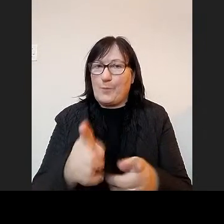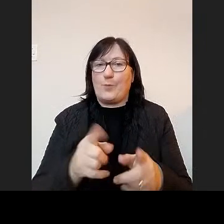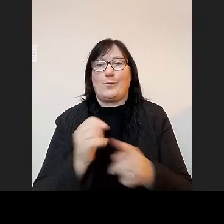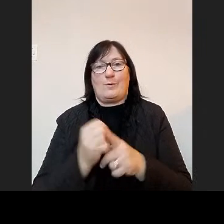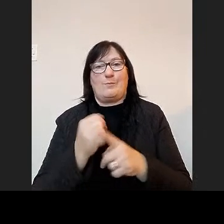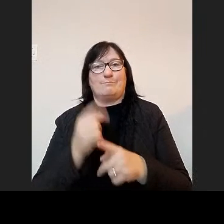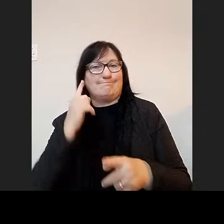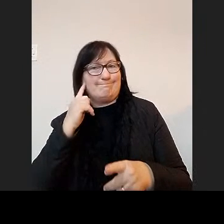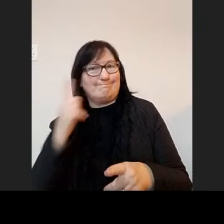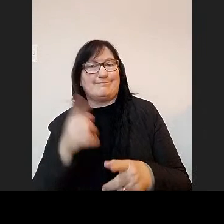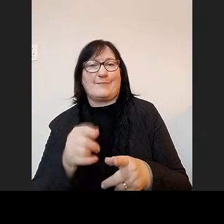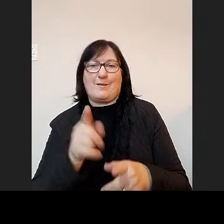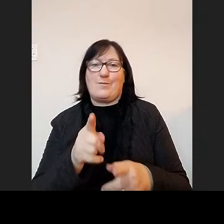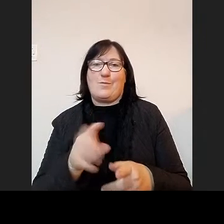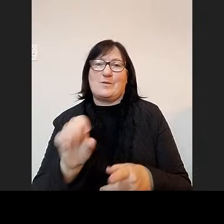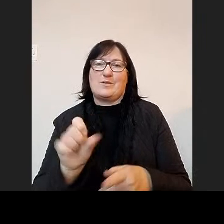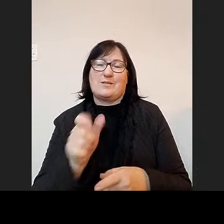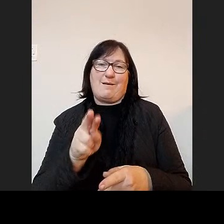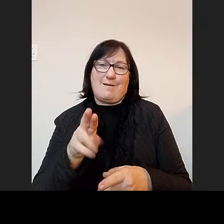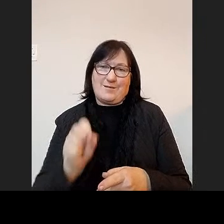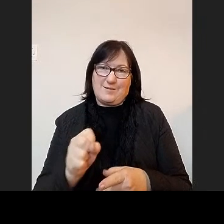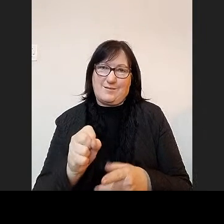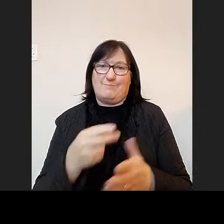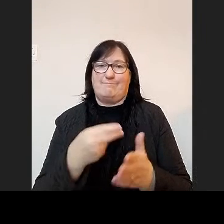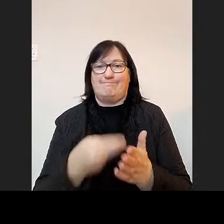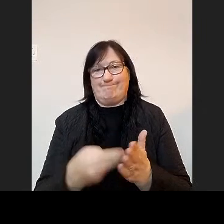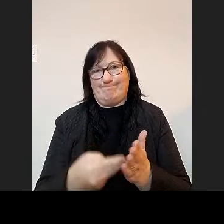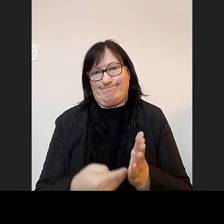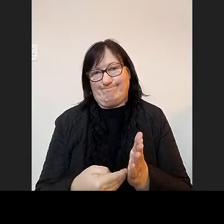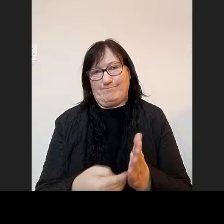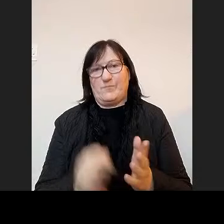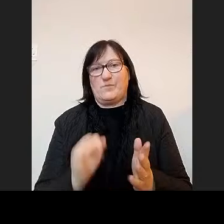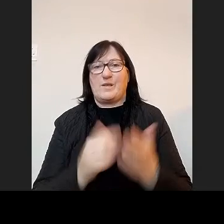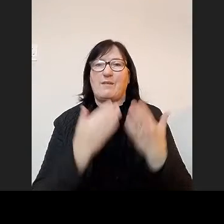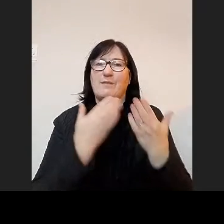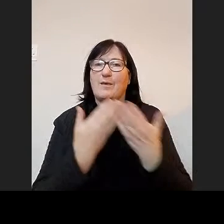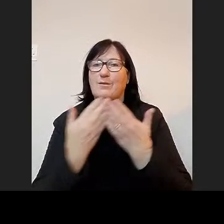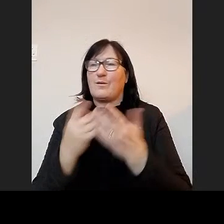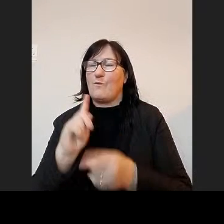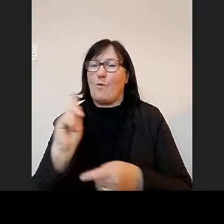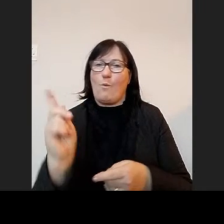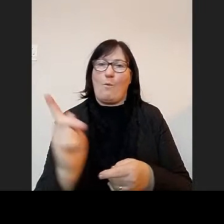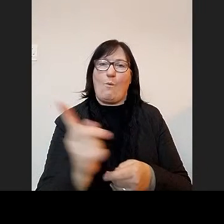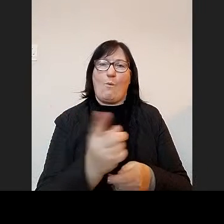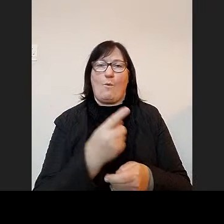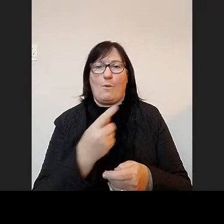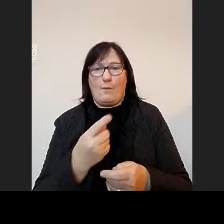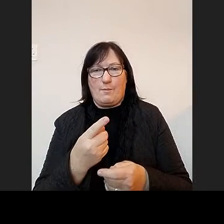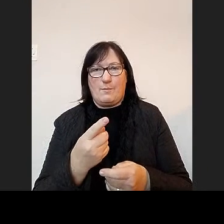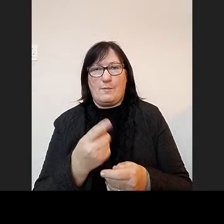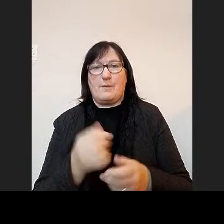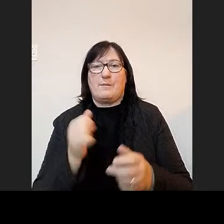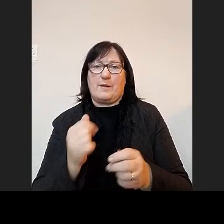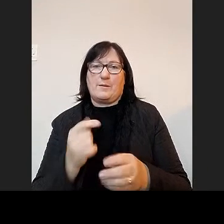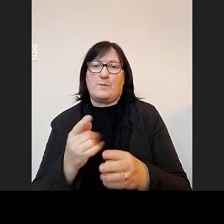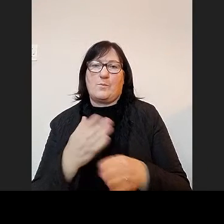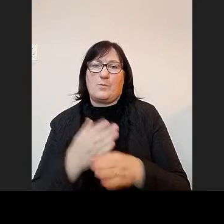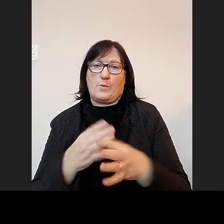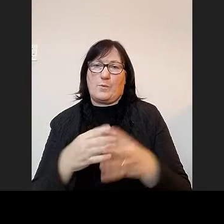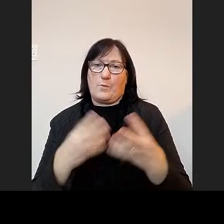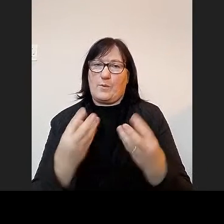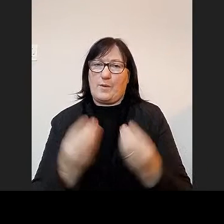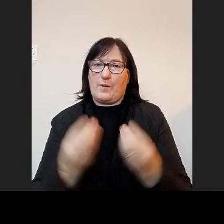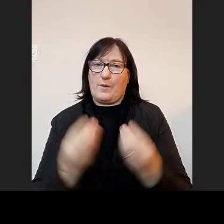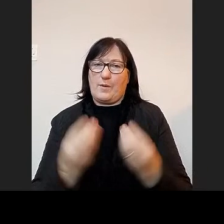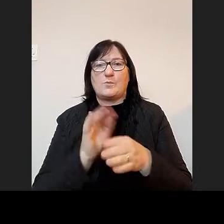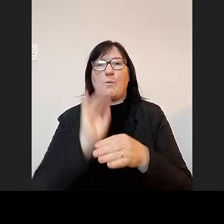want to thank everyone who participated in this, especially people who cannot be seen, who were behind the scene